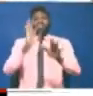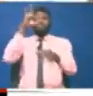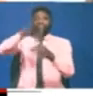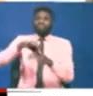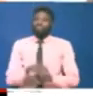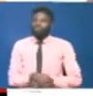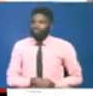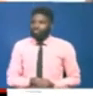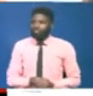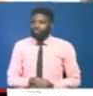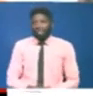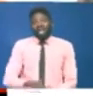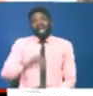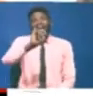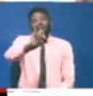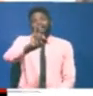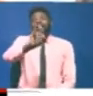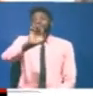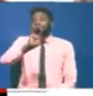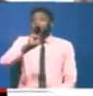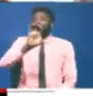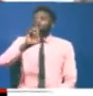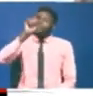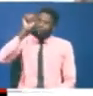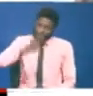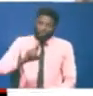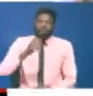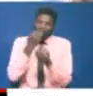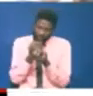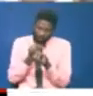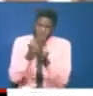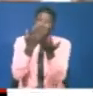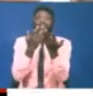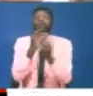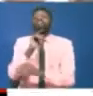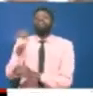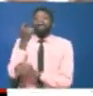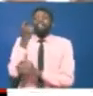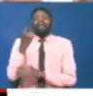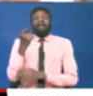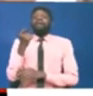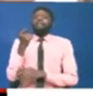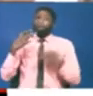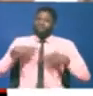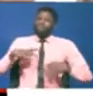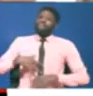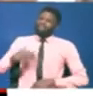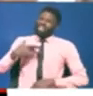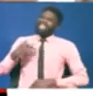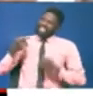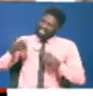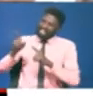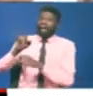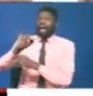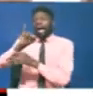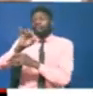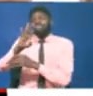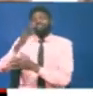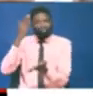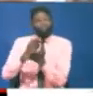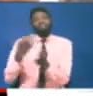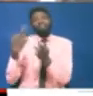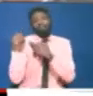supposed to give Kenyans the confidence that they are in charge of the process. The allegations made against Senator